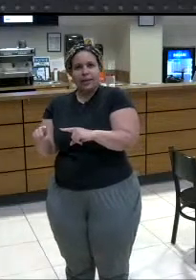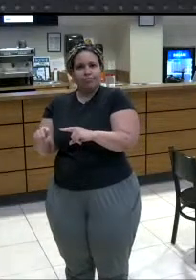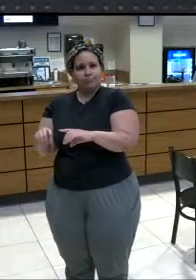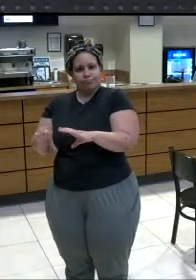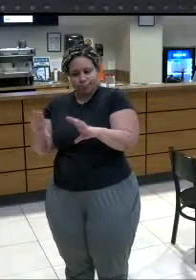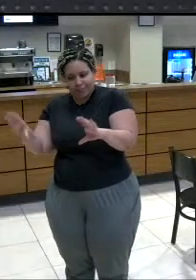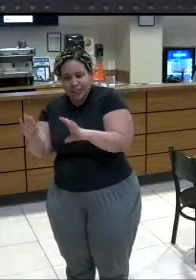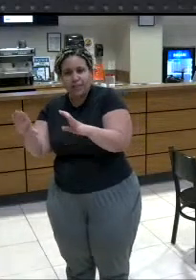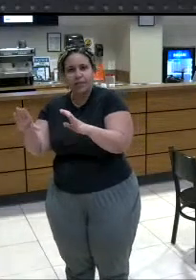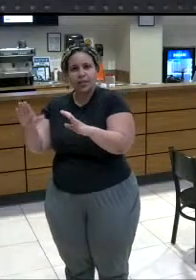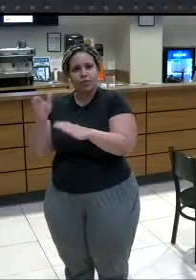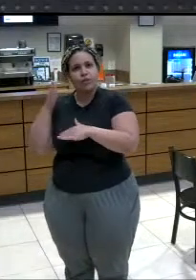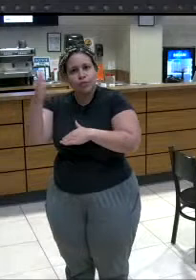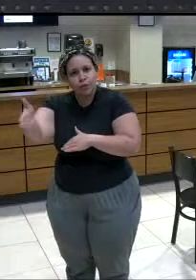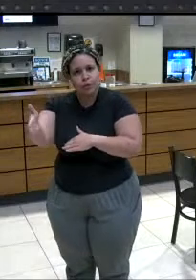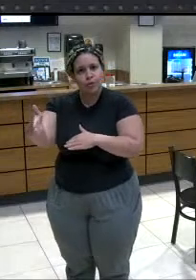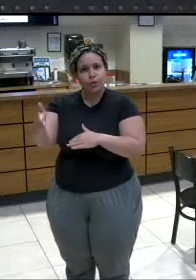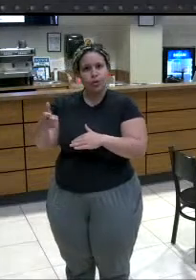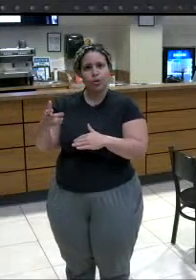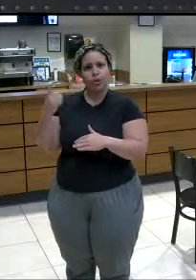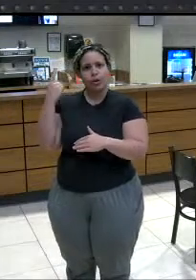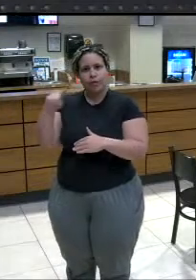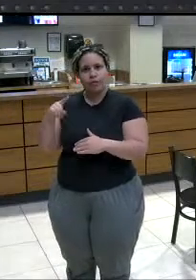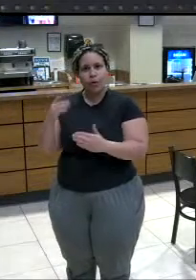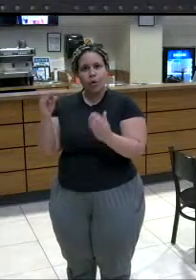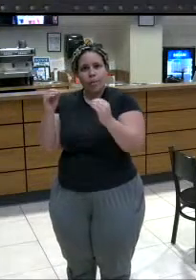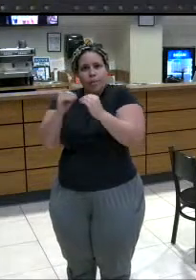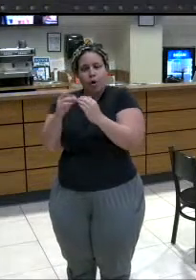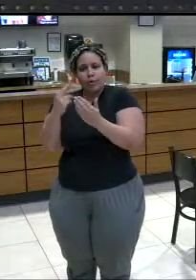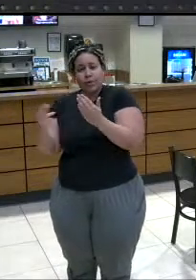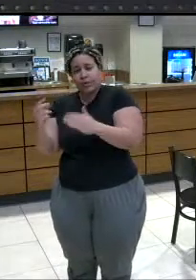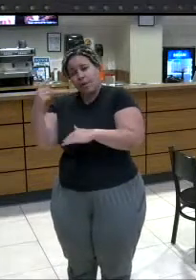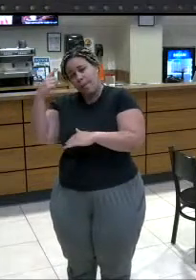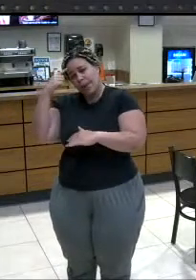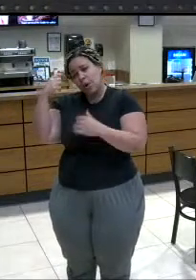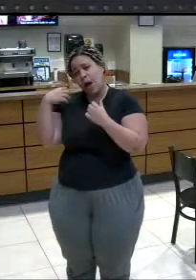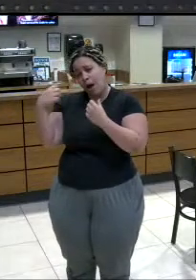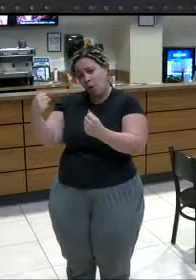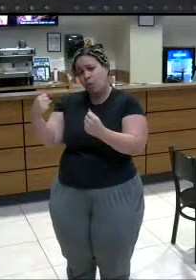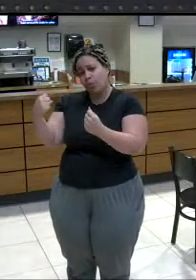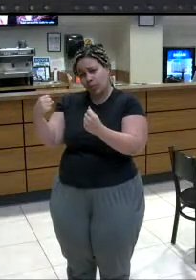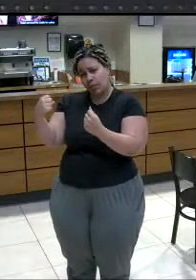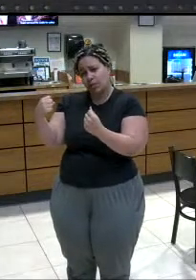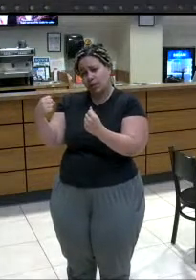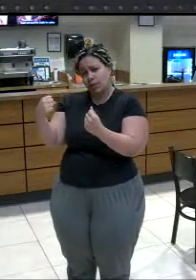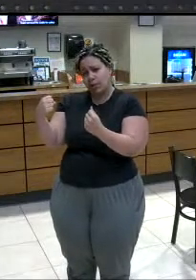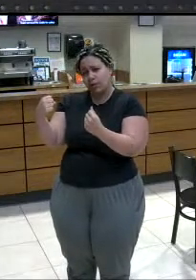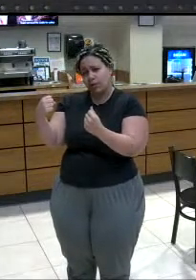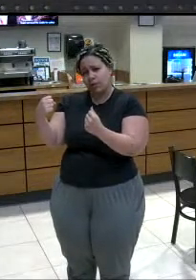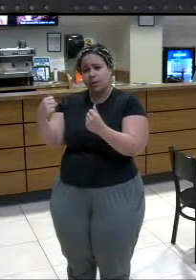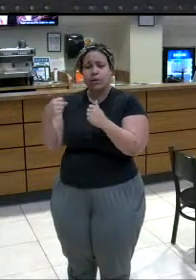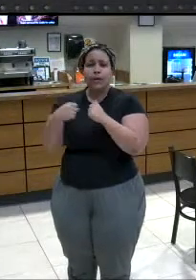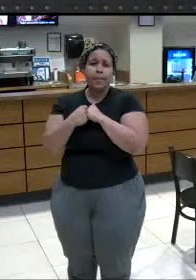for more resources around mental health, because you all have,